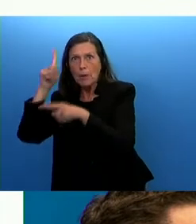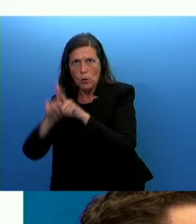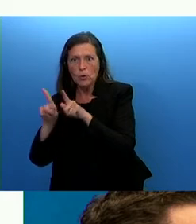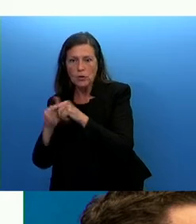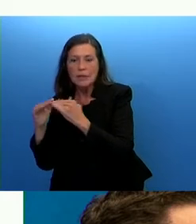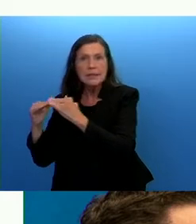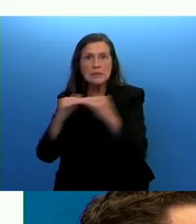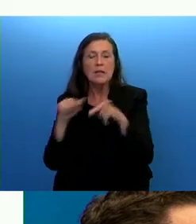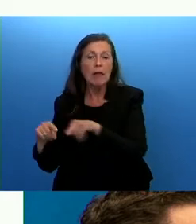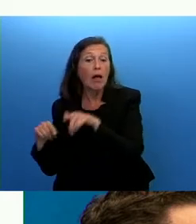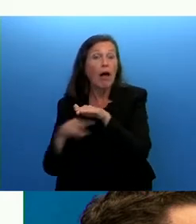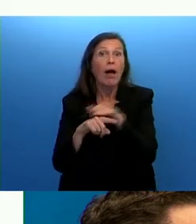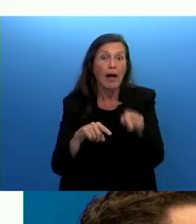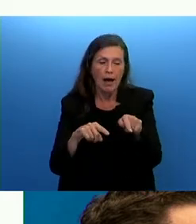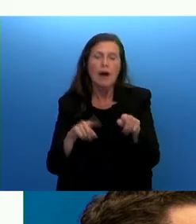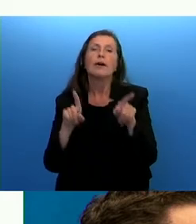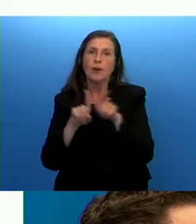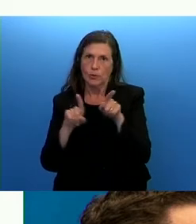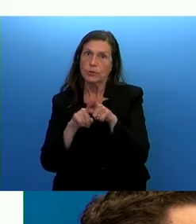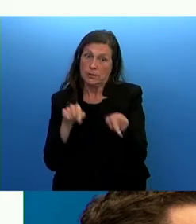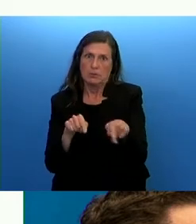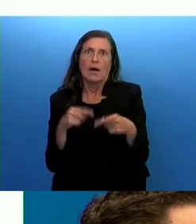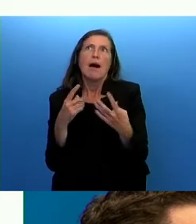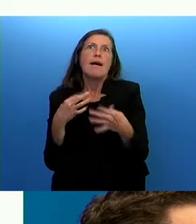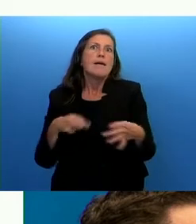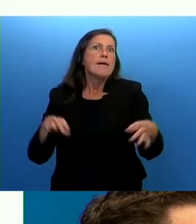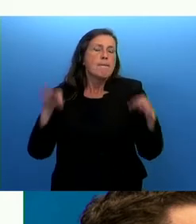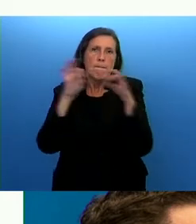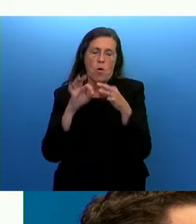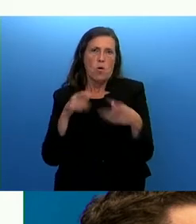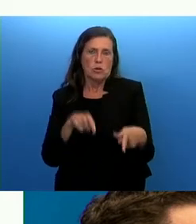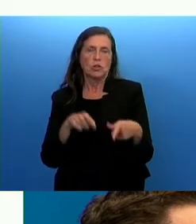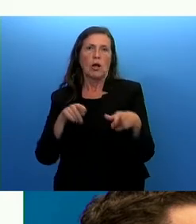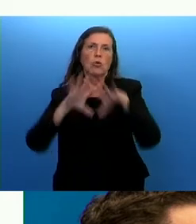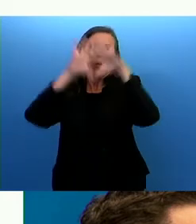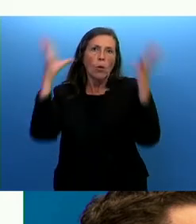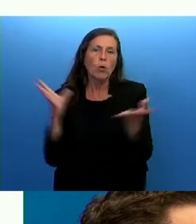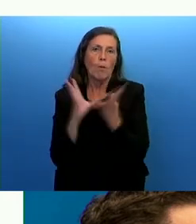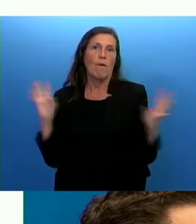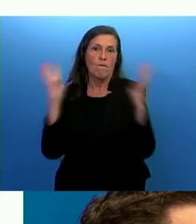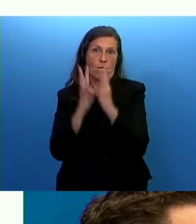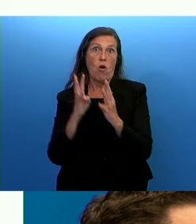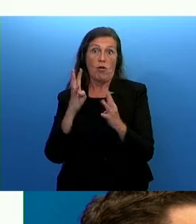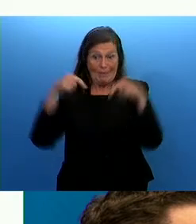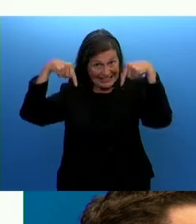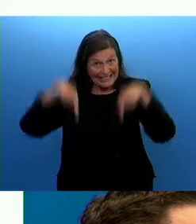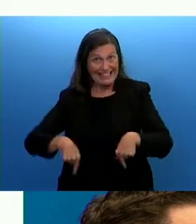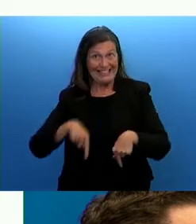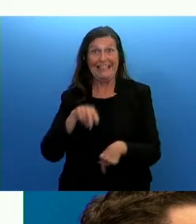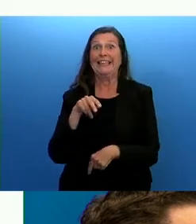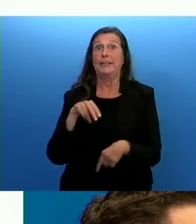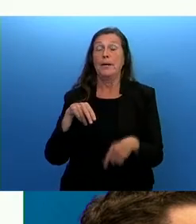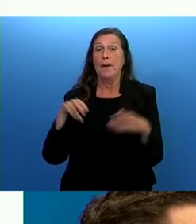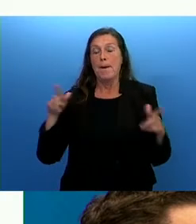are well met at the very important Global Refugee Forum in December here at the Palais at the end of next